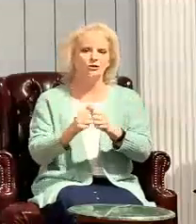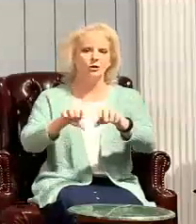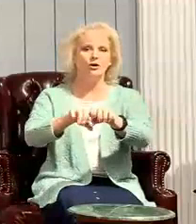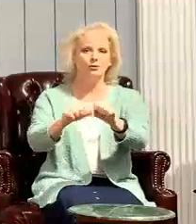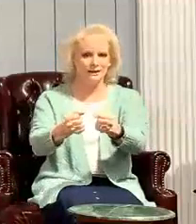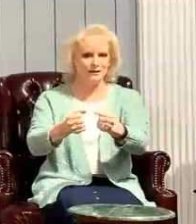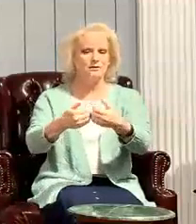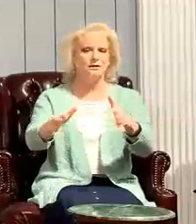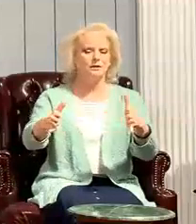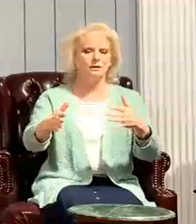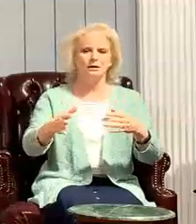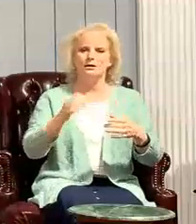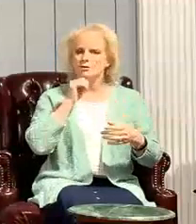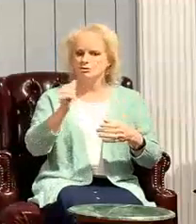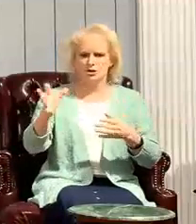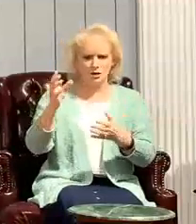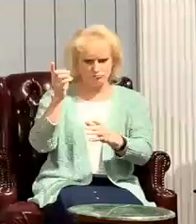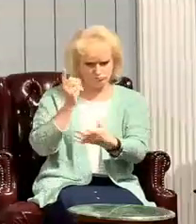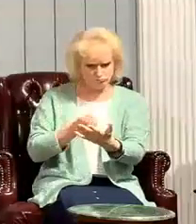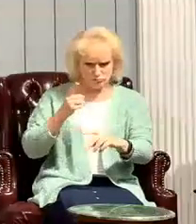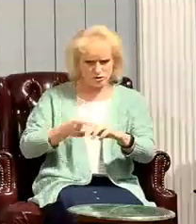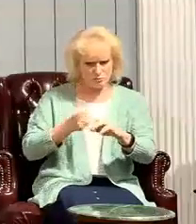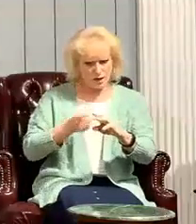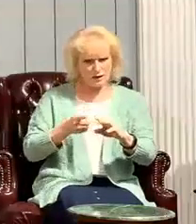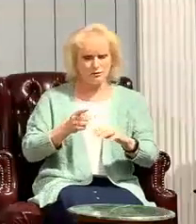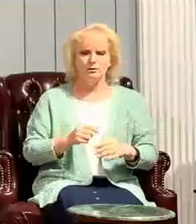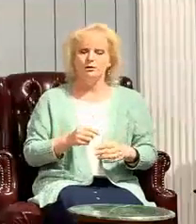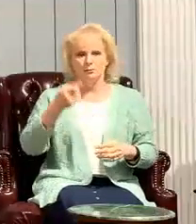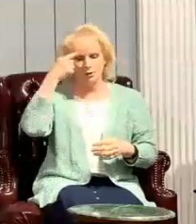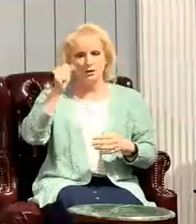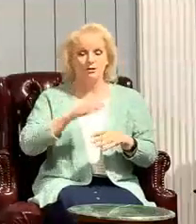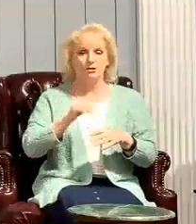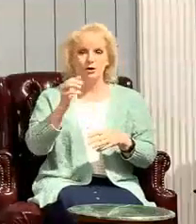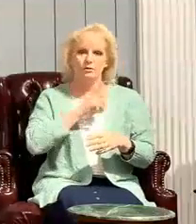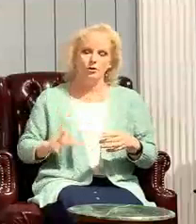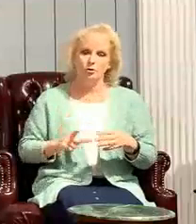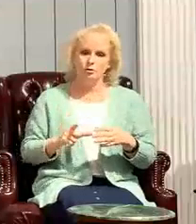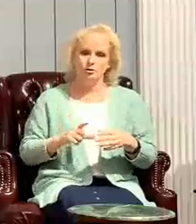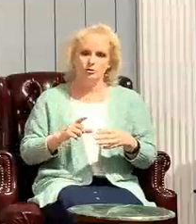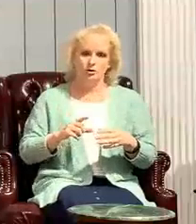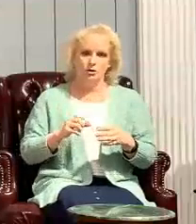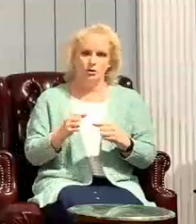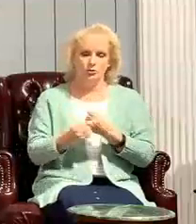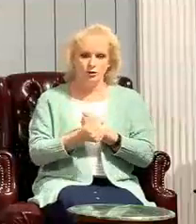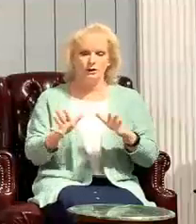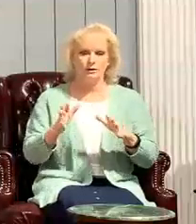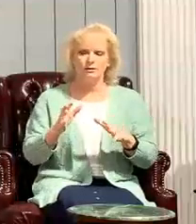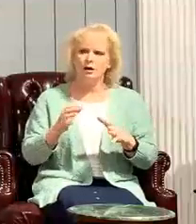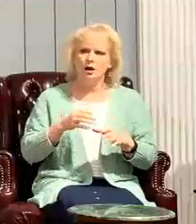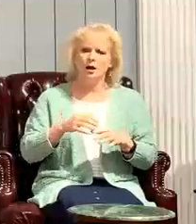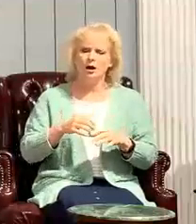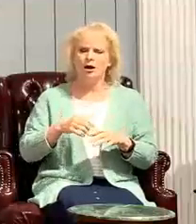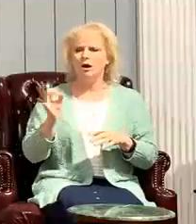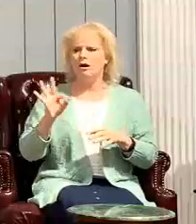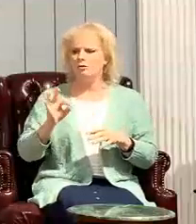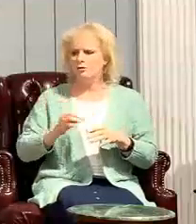exact it of his neighbor or of his brother, because it's called the Lord's release. Of a foreigner thou mayest exact it again, but that which is